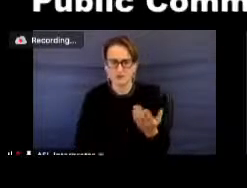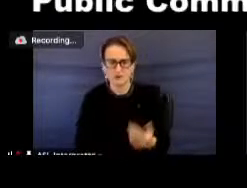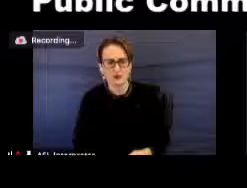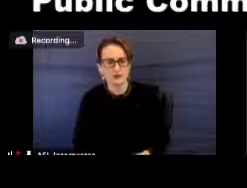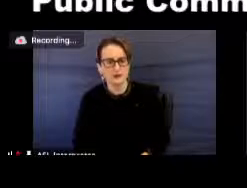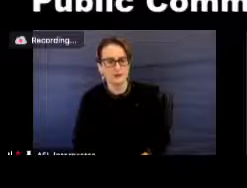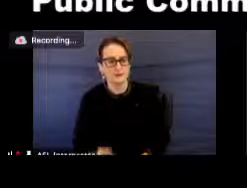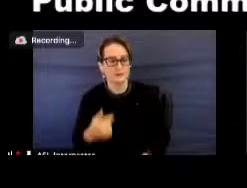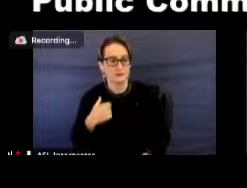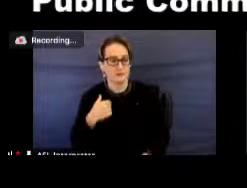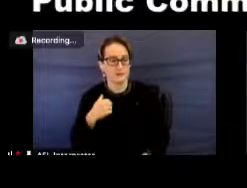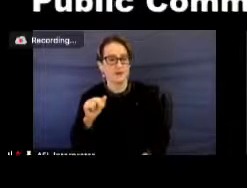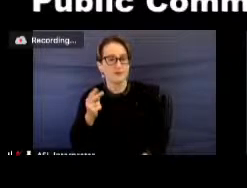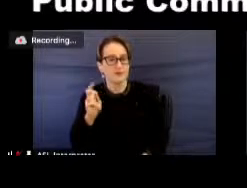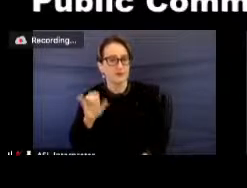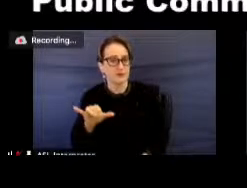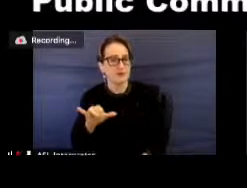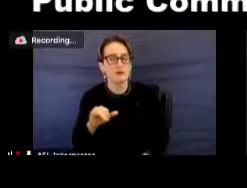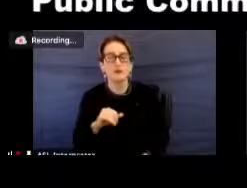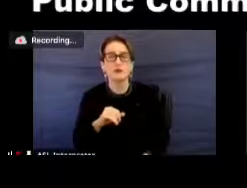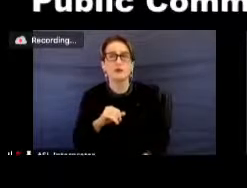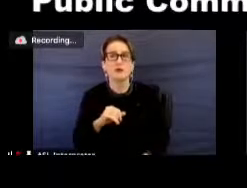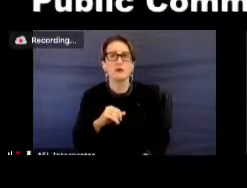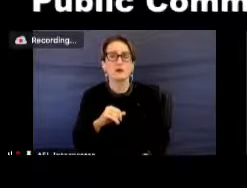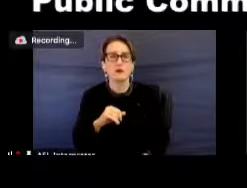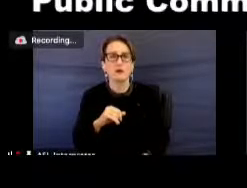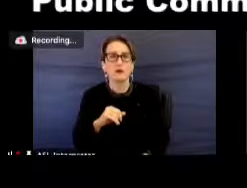know. I think it was probably just something that